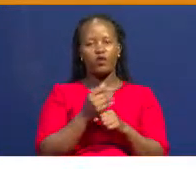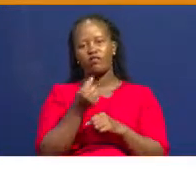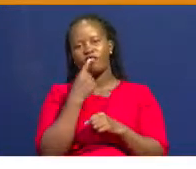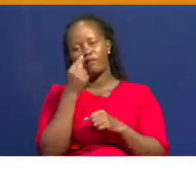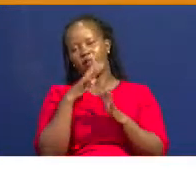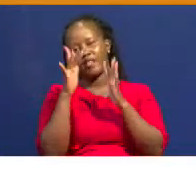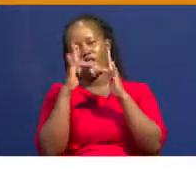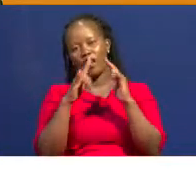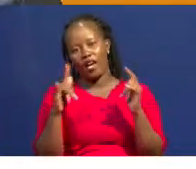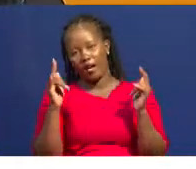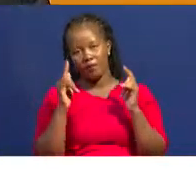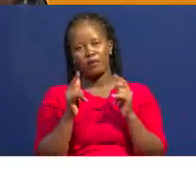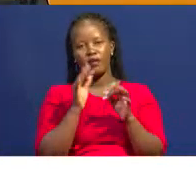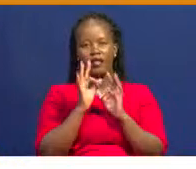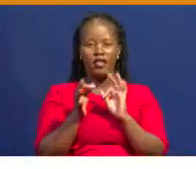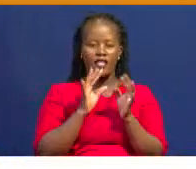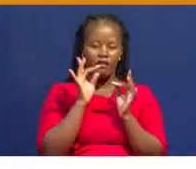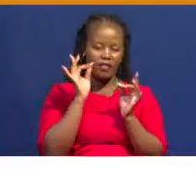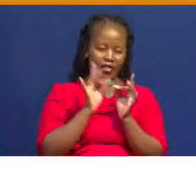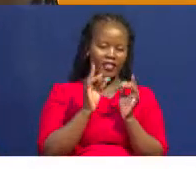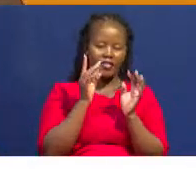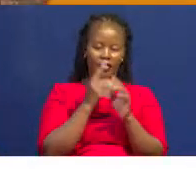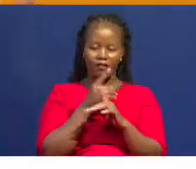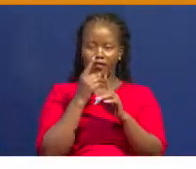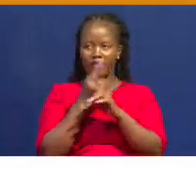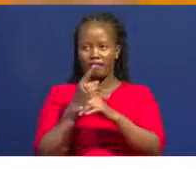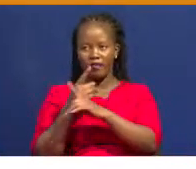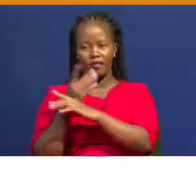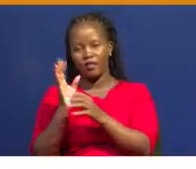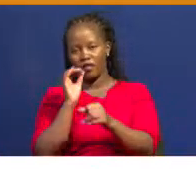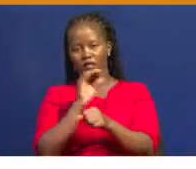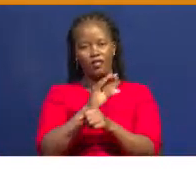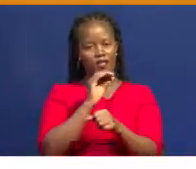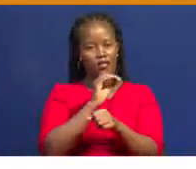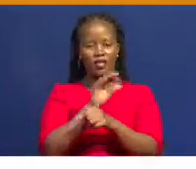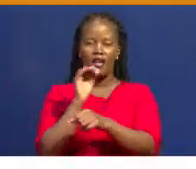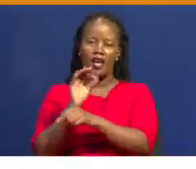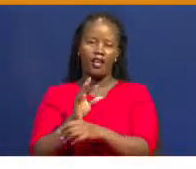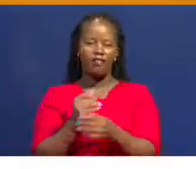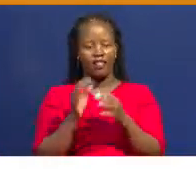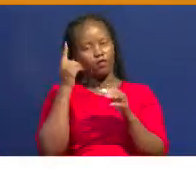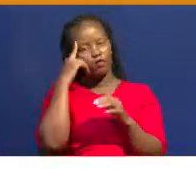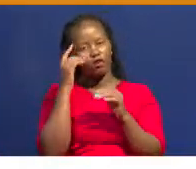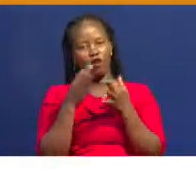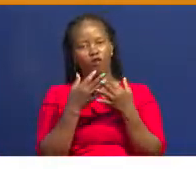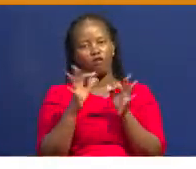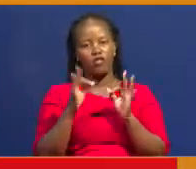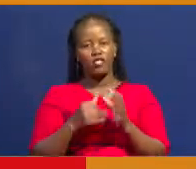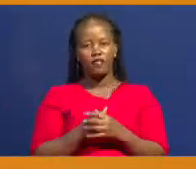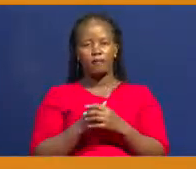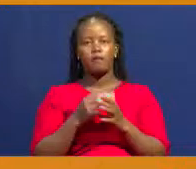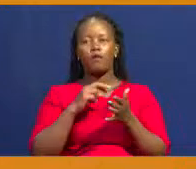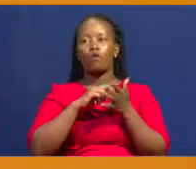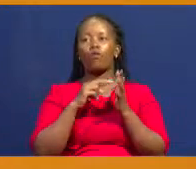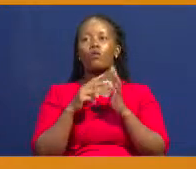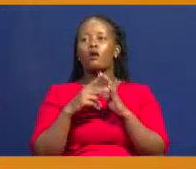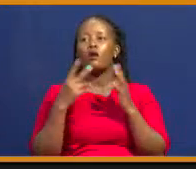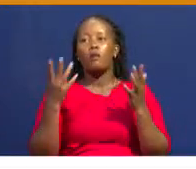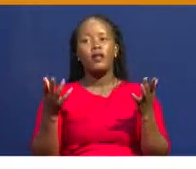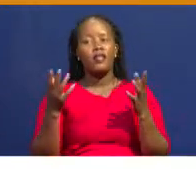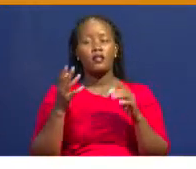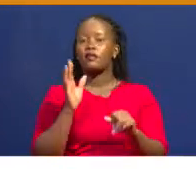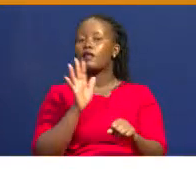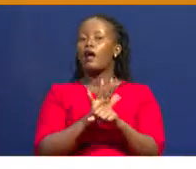you are told your blood pressure is higher, make sure you do this free of charge without being charged. So a lot